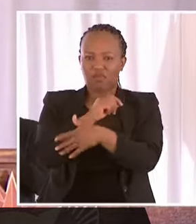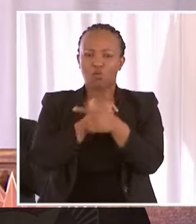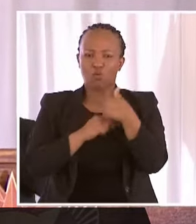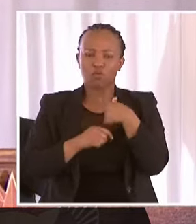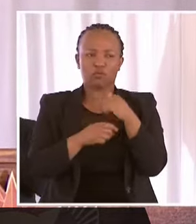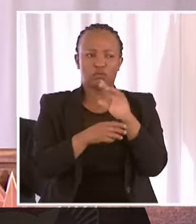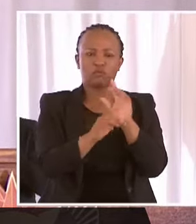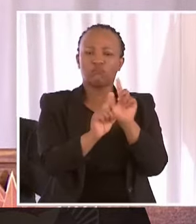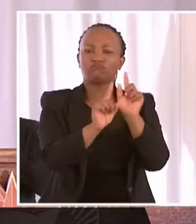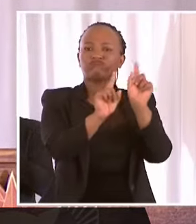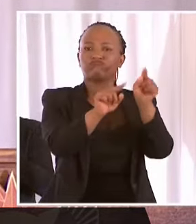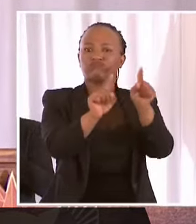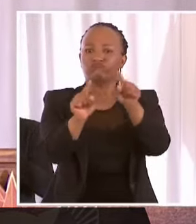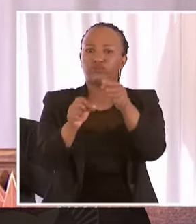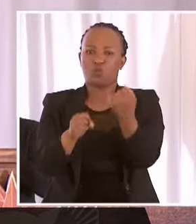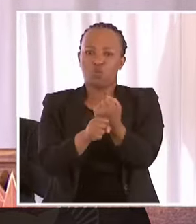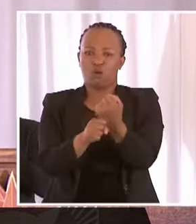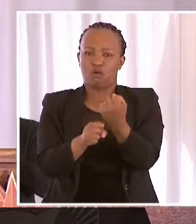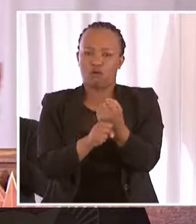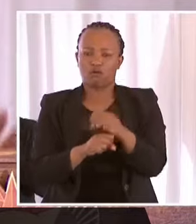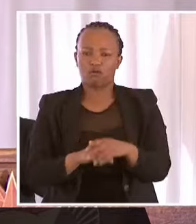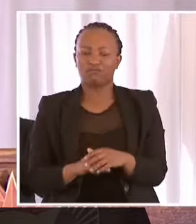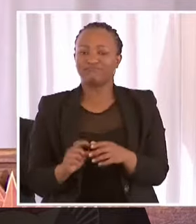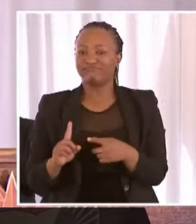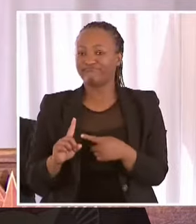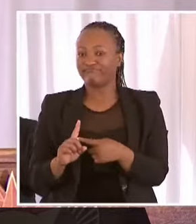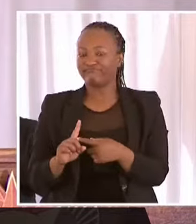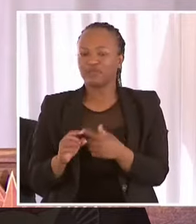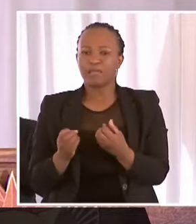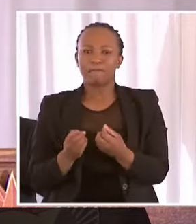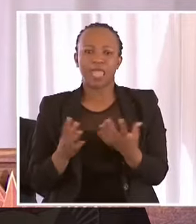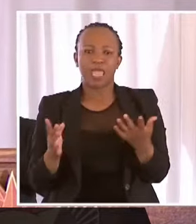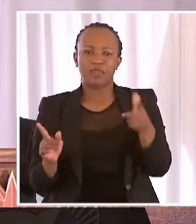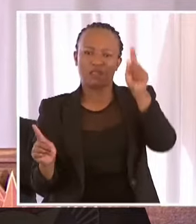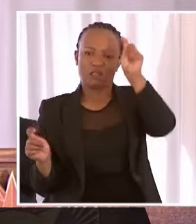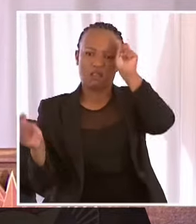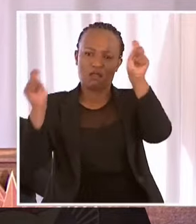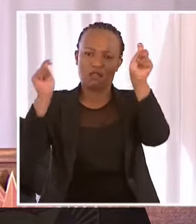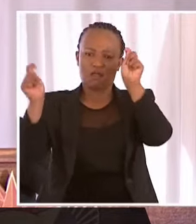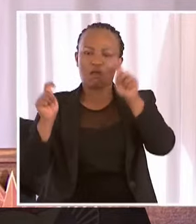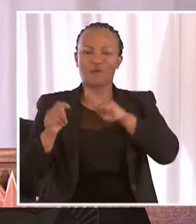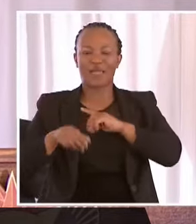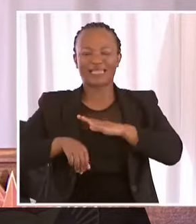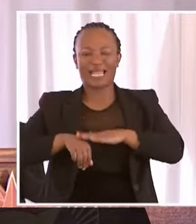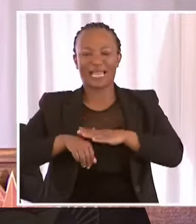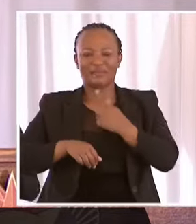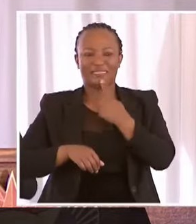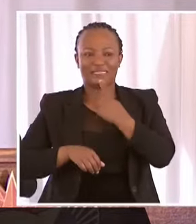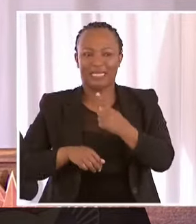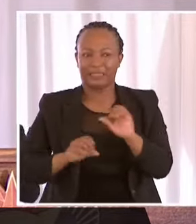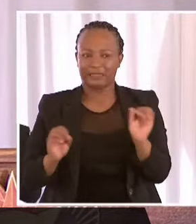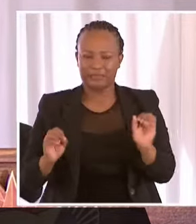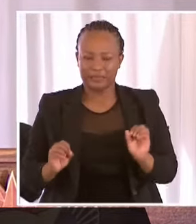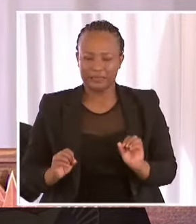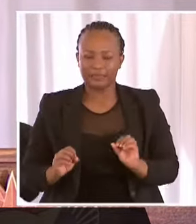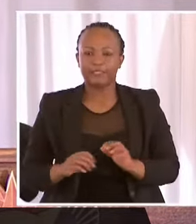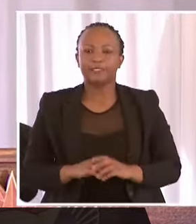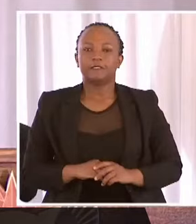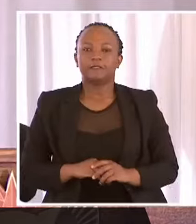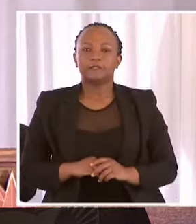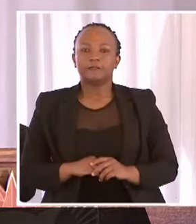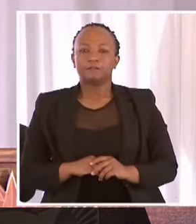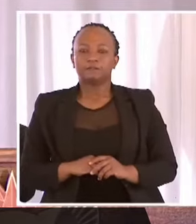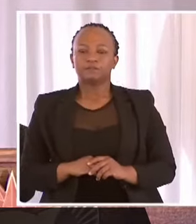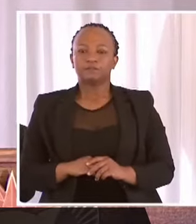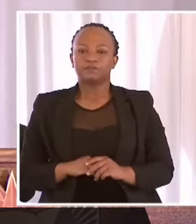And of course, he had many other heads, which are in the interest of time, I won't mention. But I want